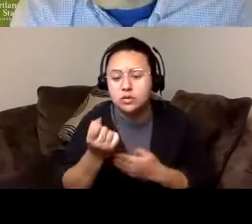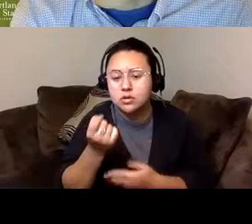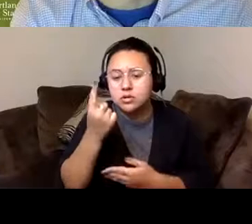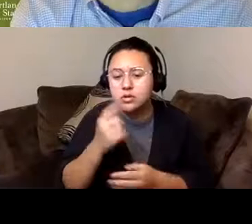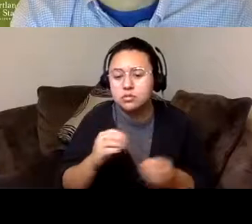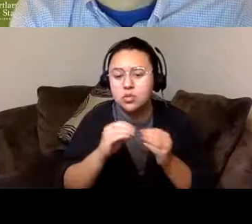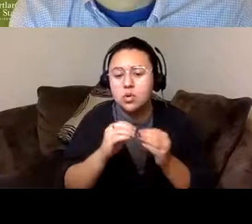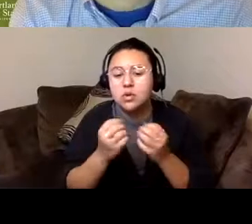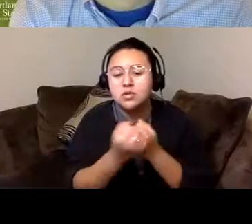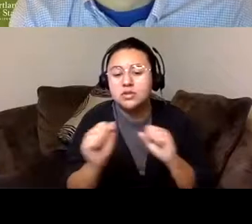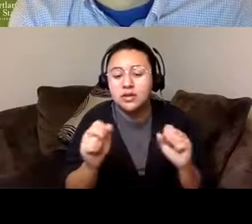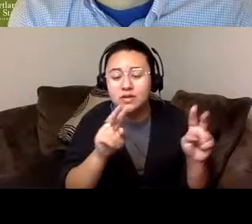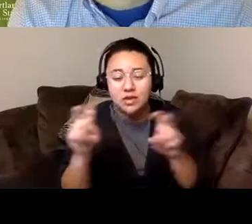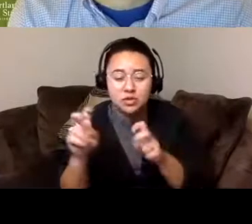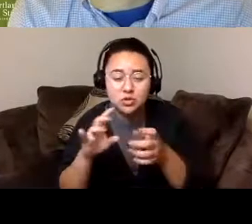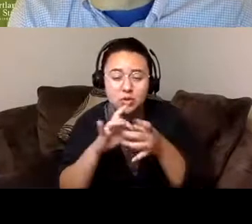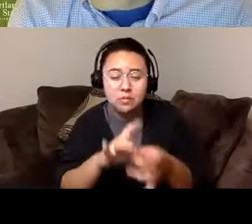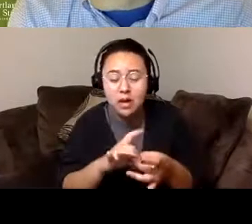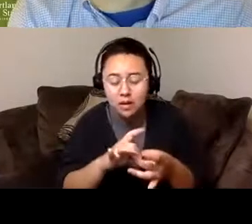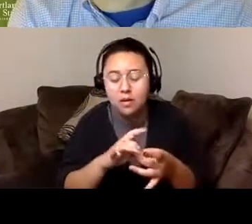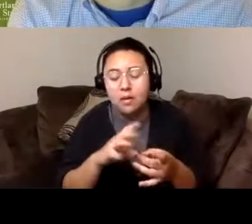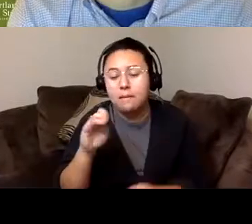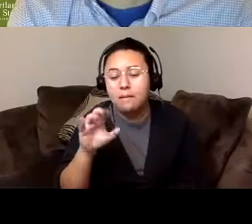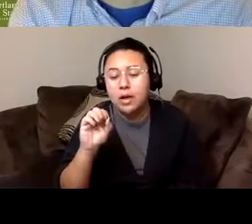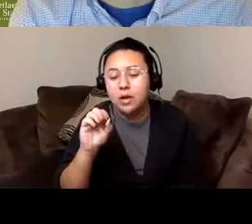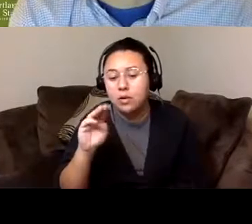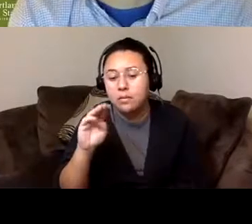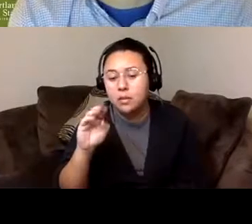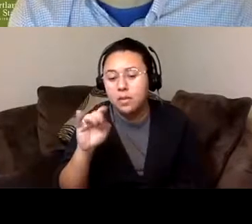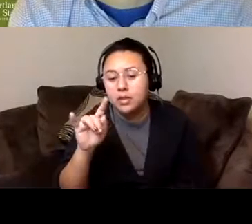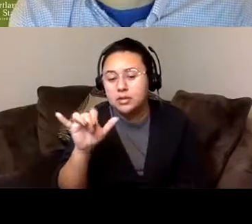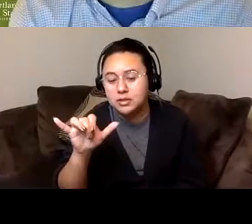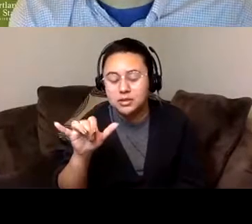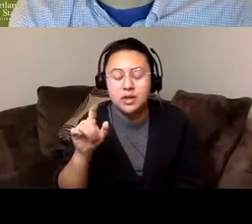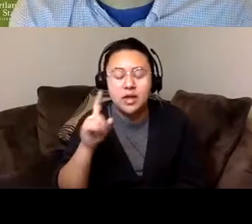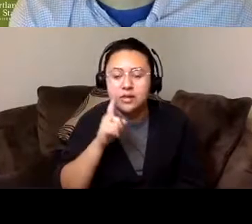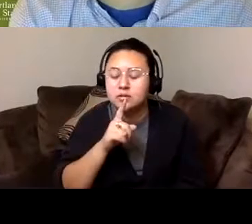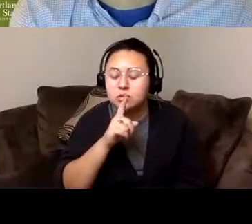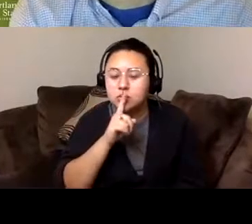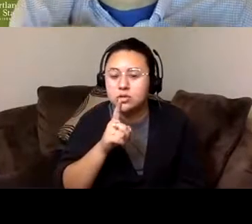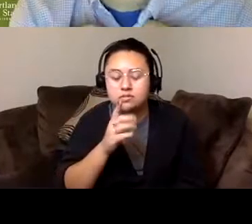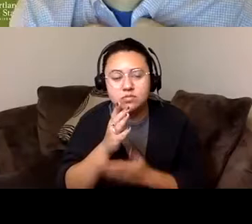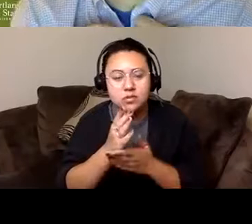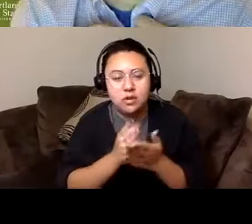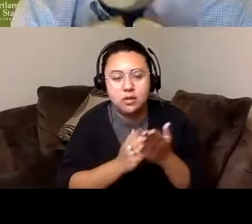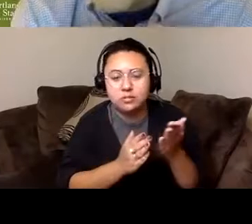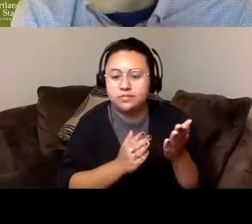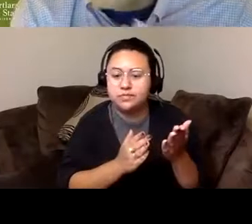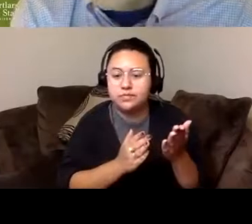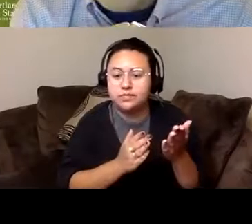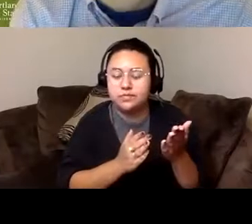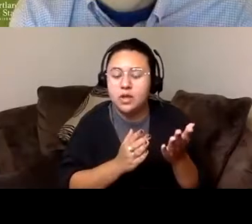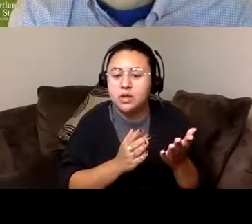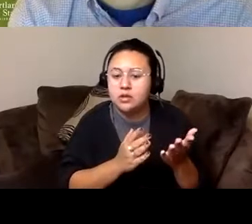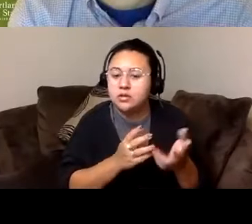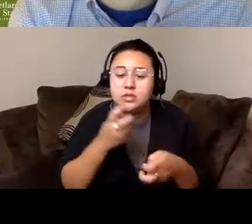safety issues around micromobility. And then some of the, I think, really heartening thing that happened in 2020 for me in